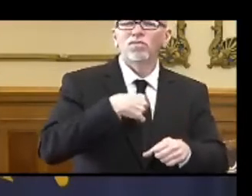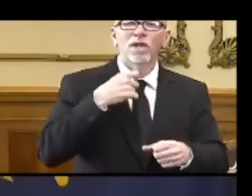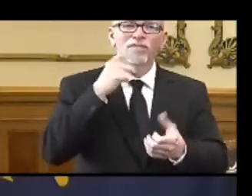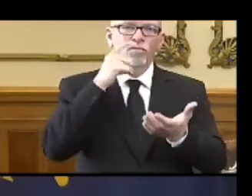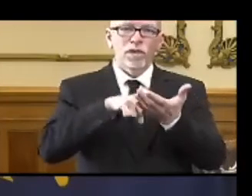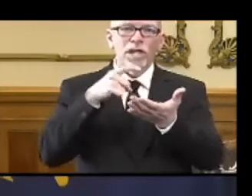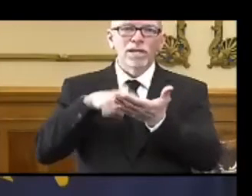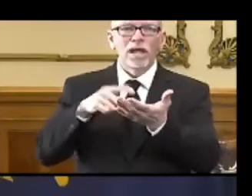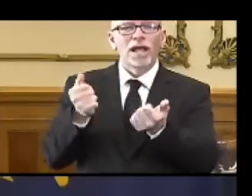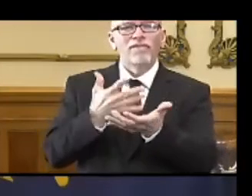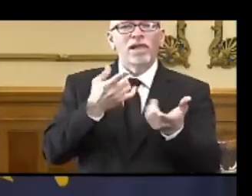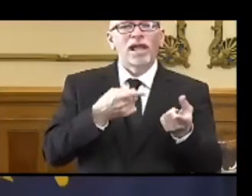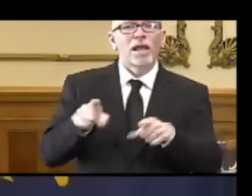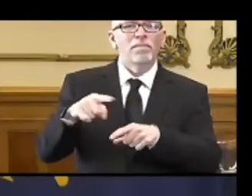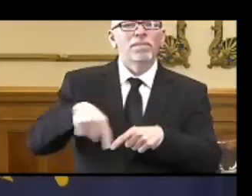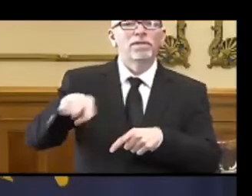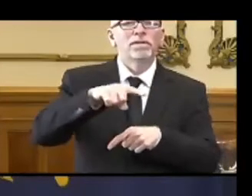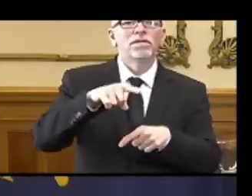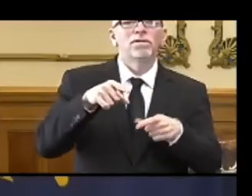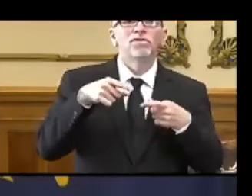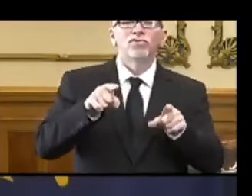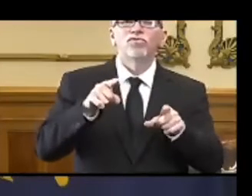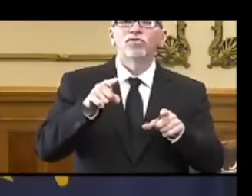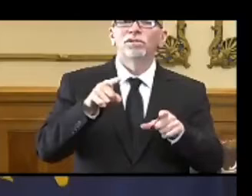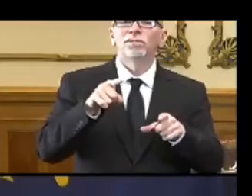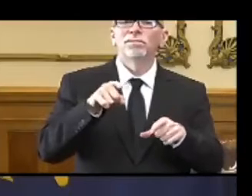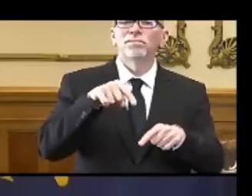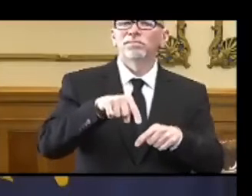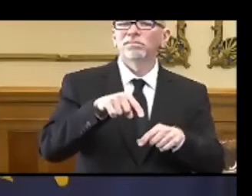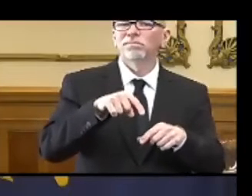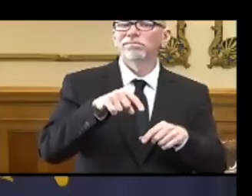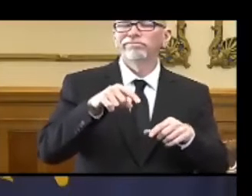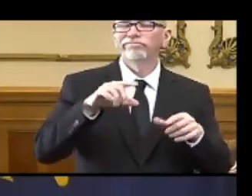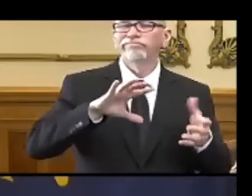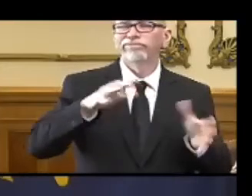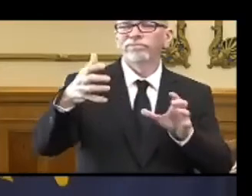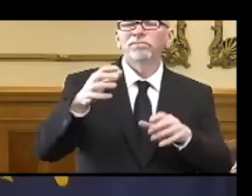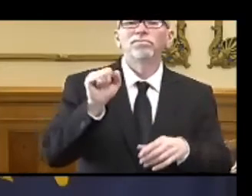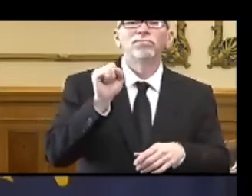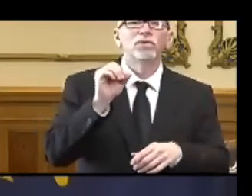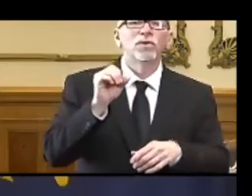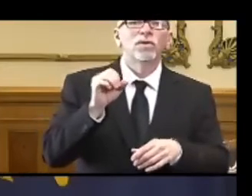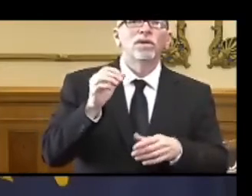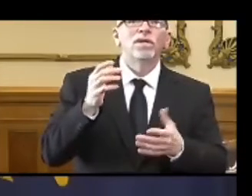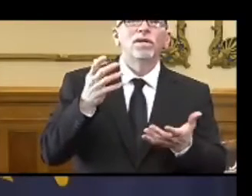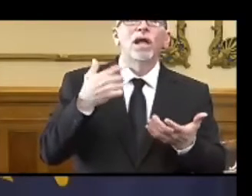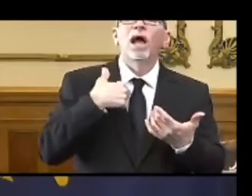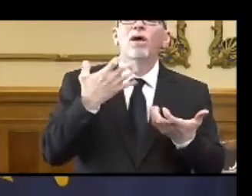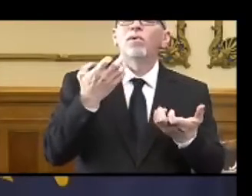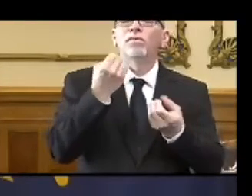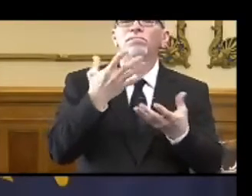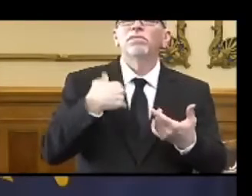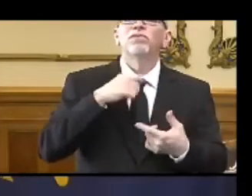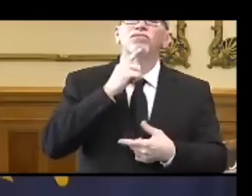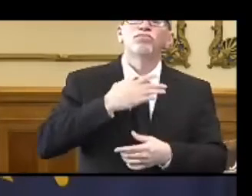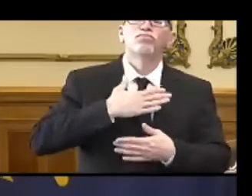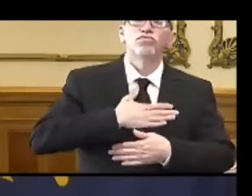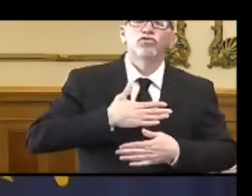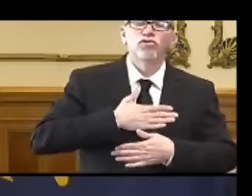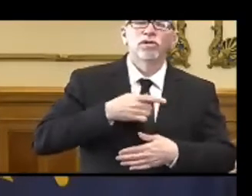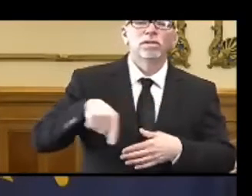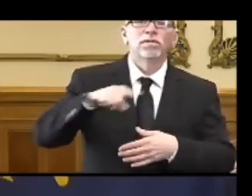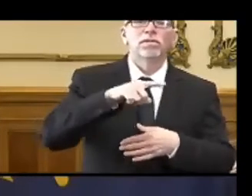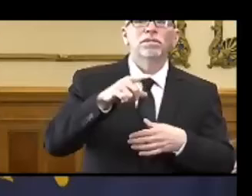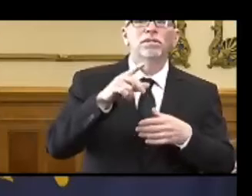that has been occurring during this storm. And so I just want to say I appreciate so much how folks